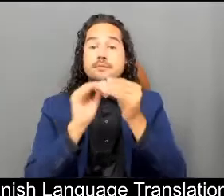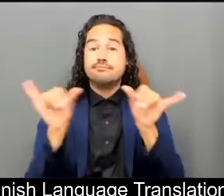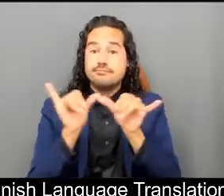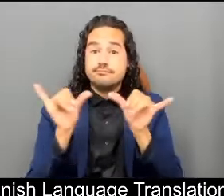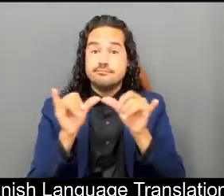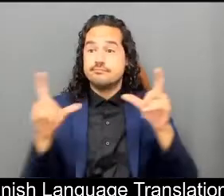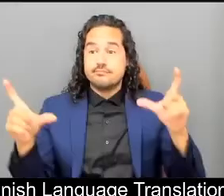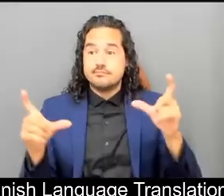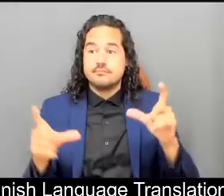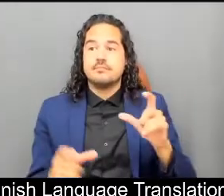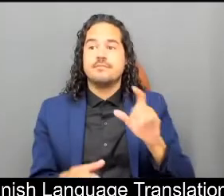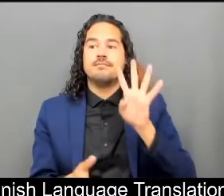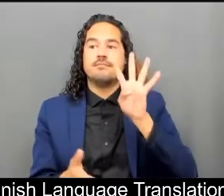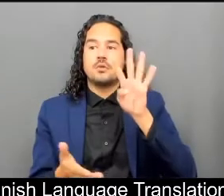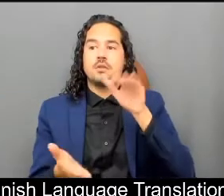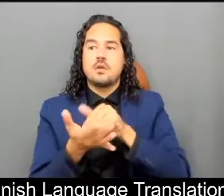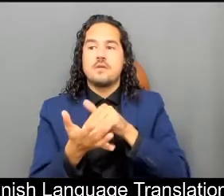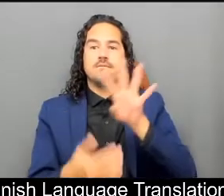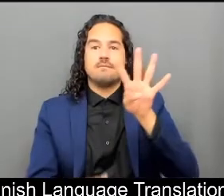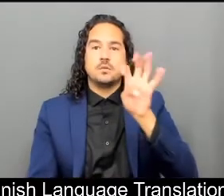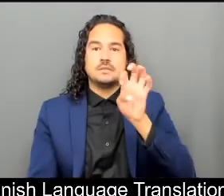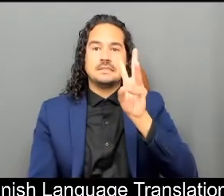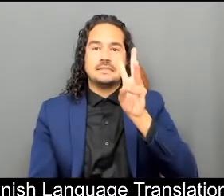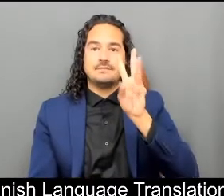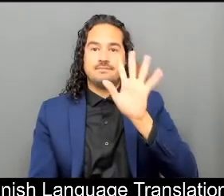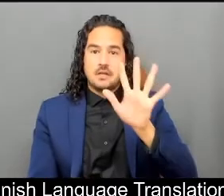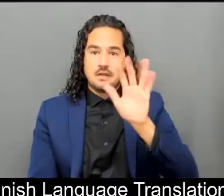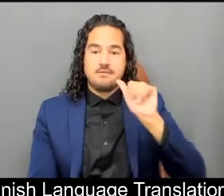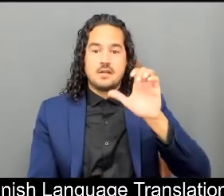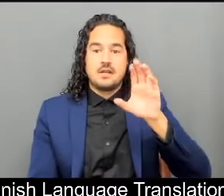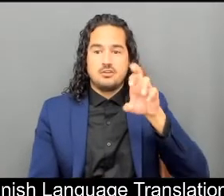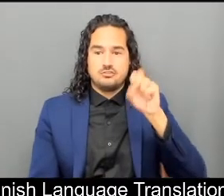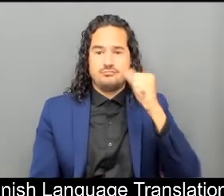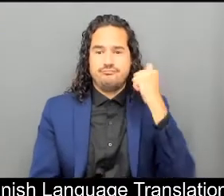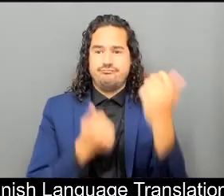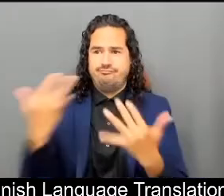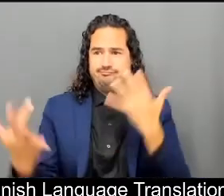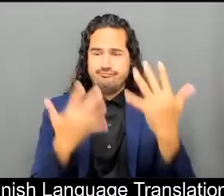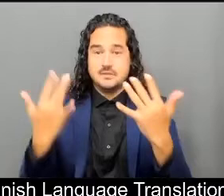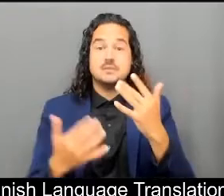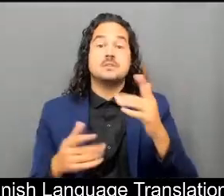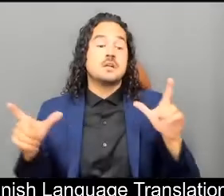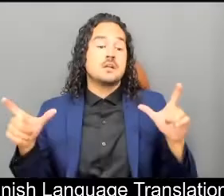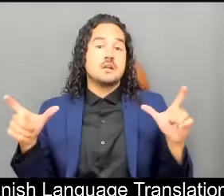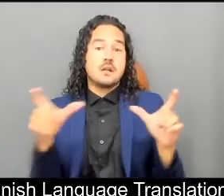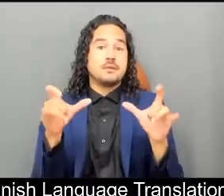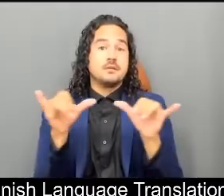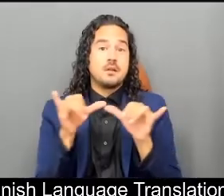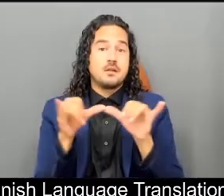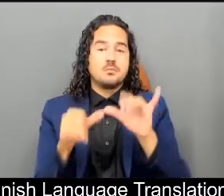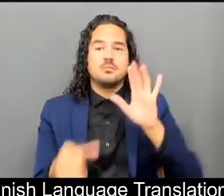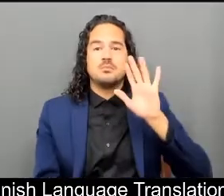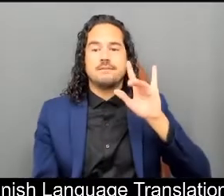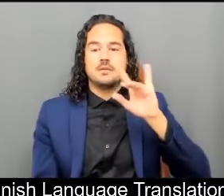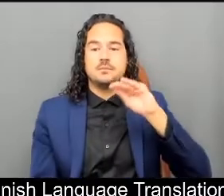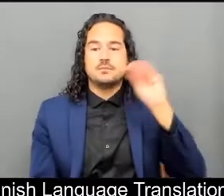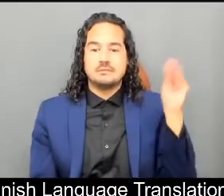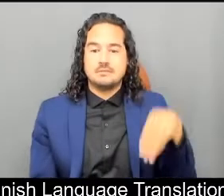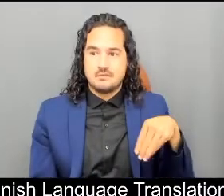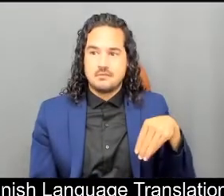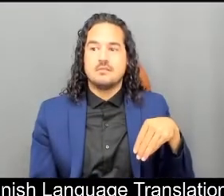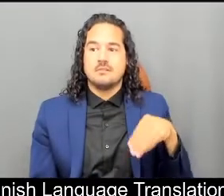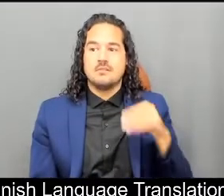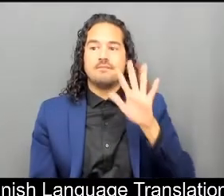4,465 acres and is 25% contained. There are 567 personnel currently assigned